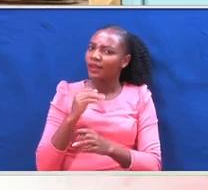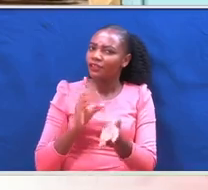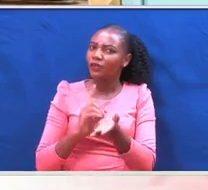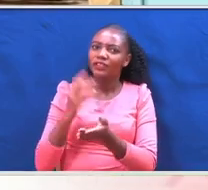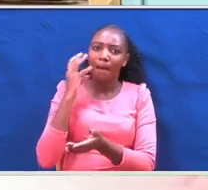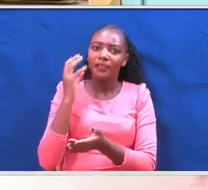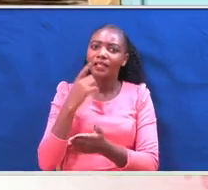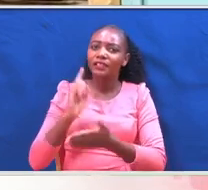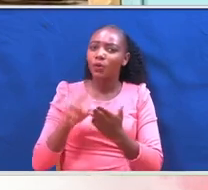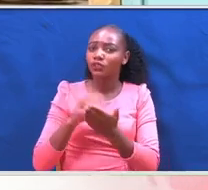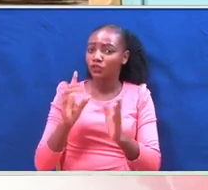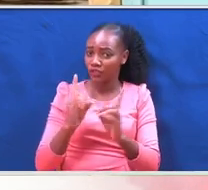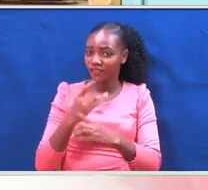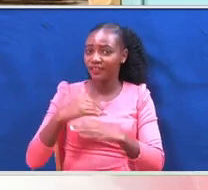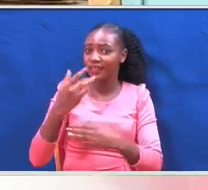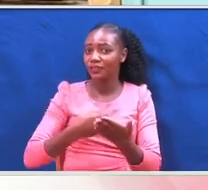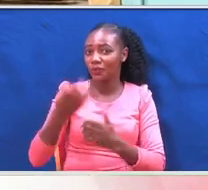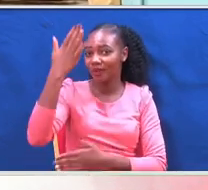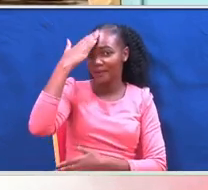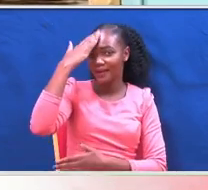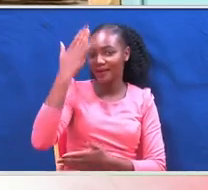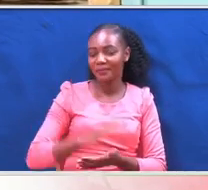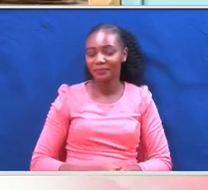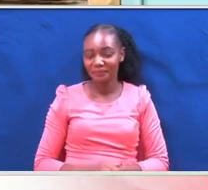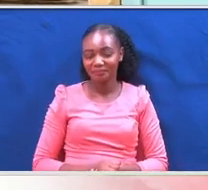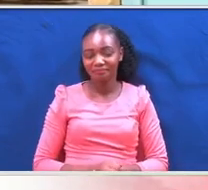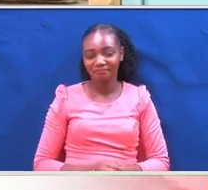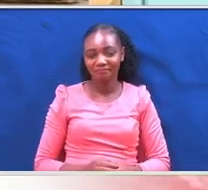Monday next week. Musa Salah, TV 47, Old Moran Primary School, Lake.